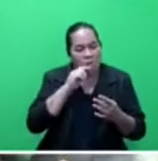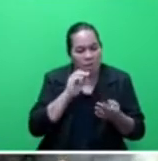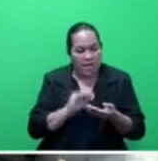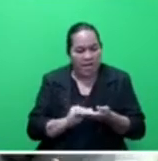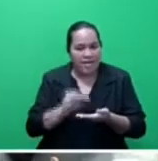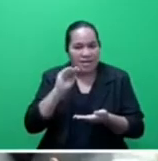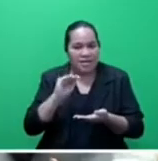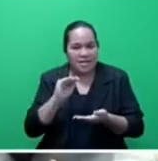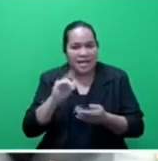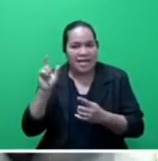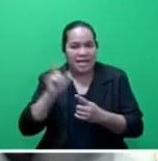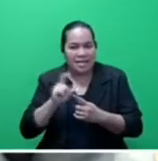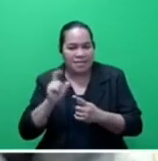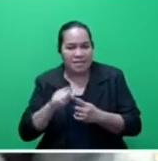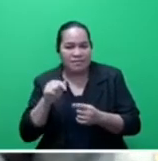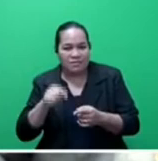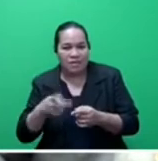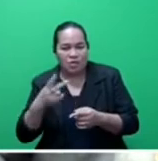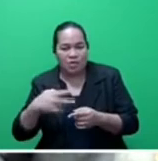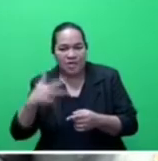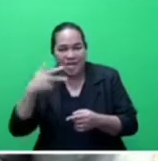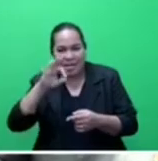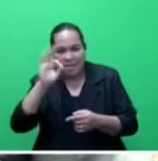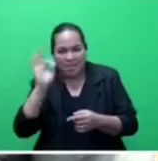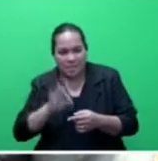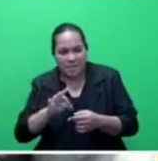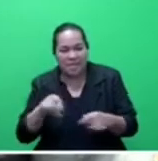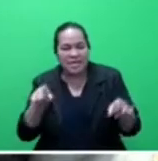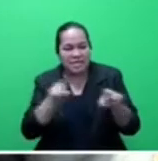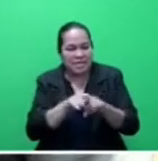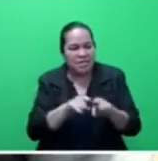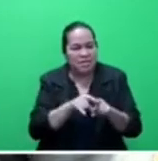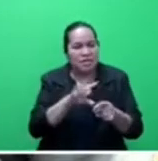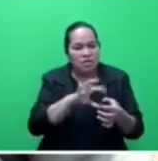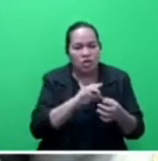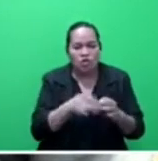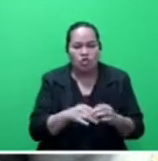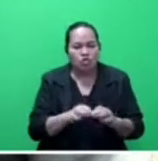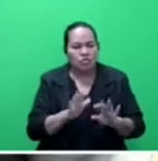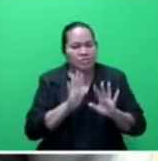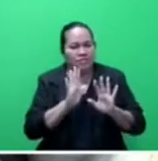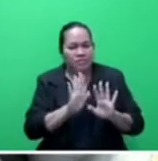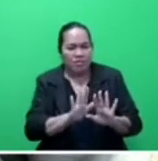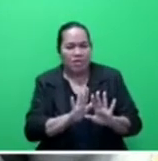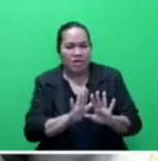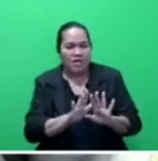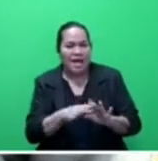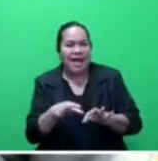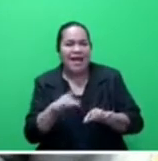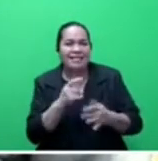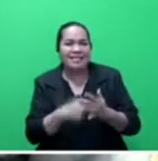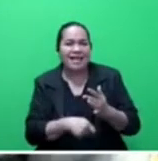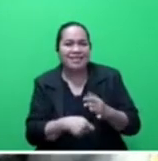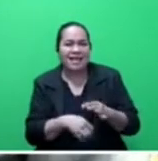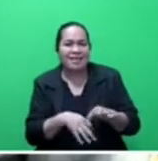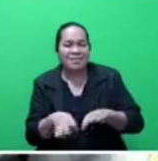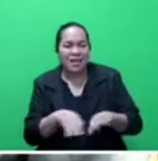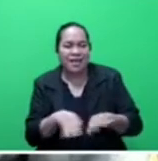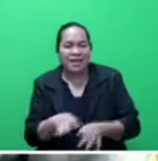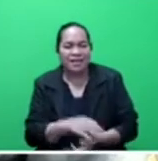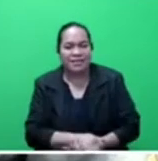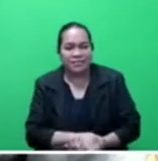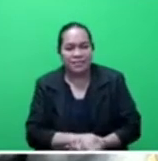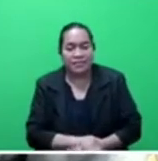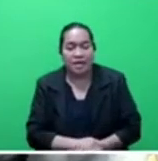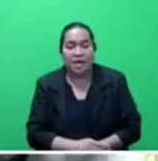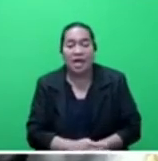capital gains tax to 28%, similar to corporate tax, to avoid tax planning. Number 6, Honorable Speaker,